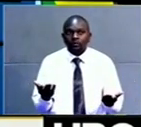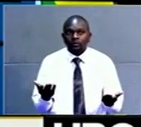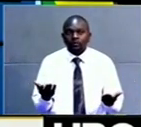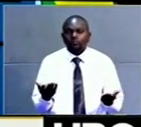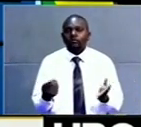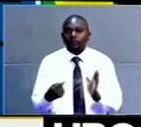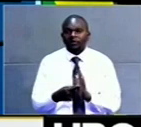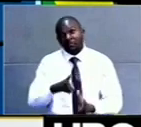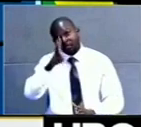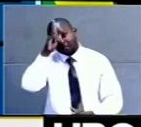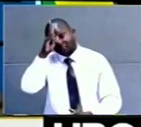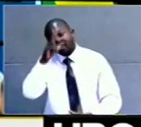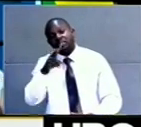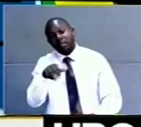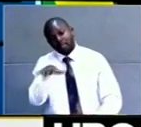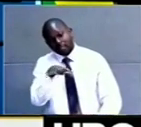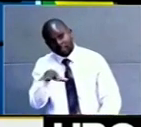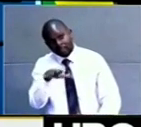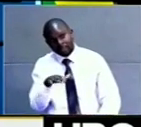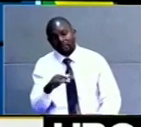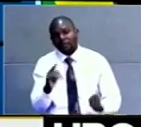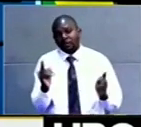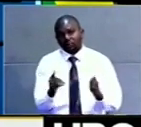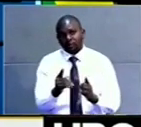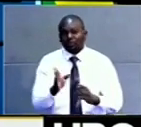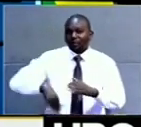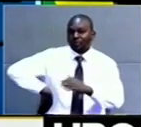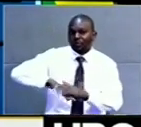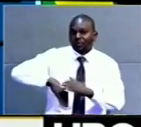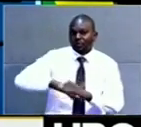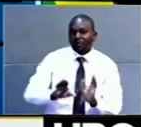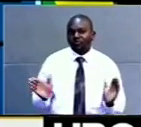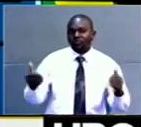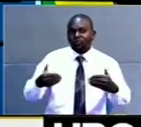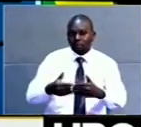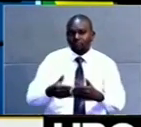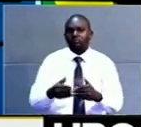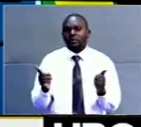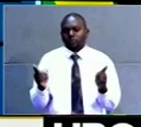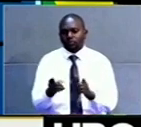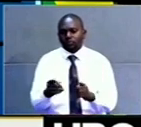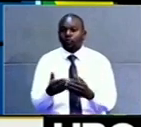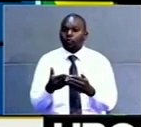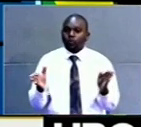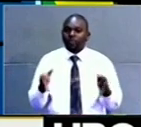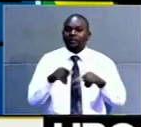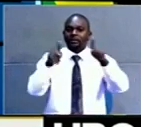Especially in the rural areas with the small football pitches, small open spaces, where would